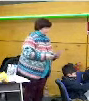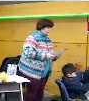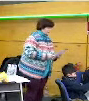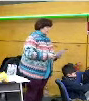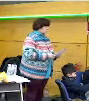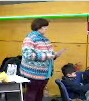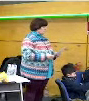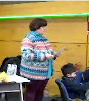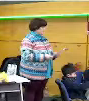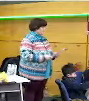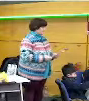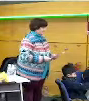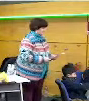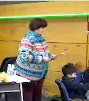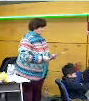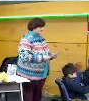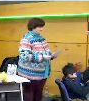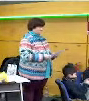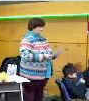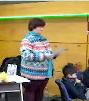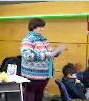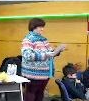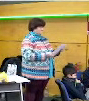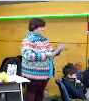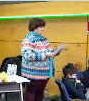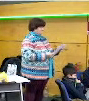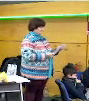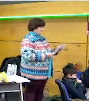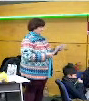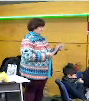mean. You're not sure what they mean.